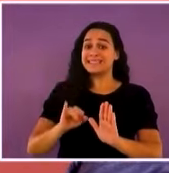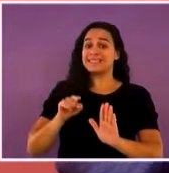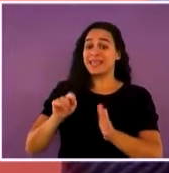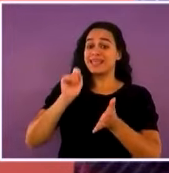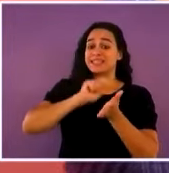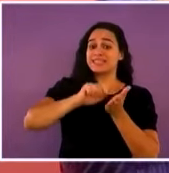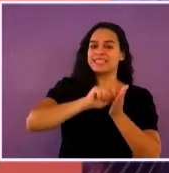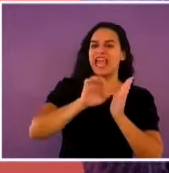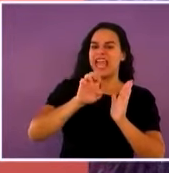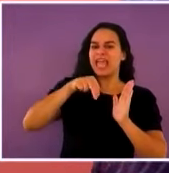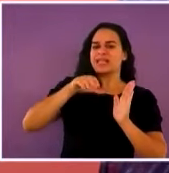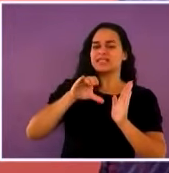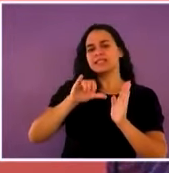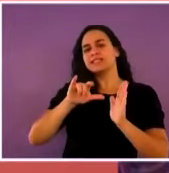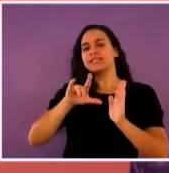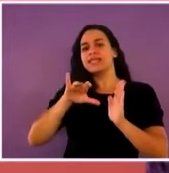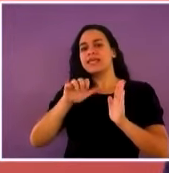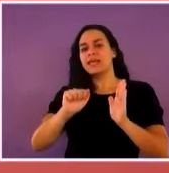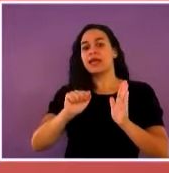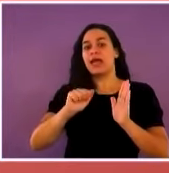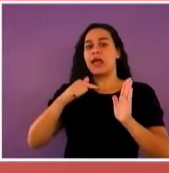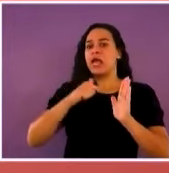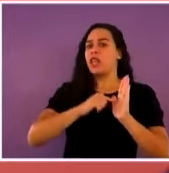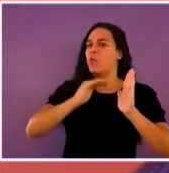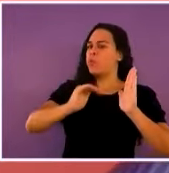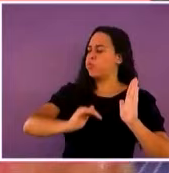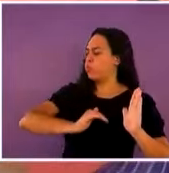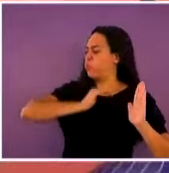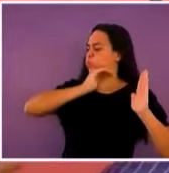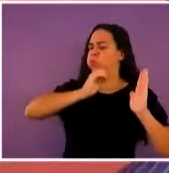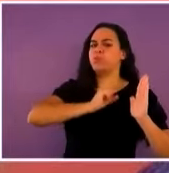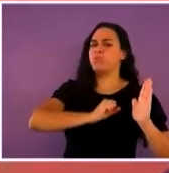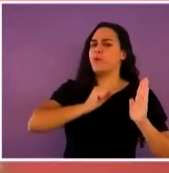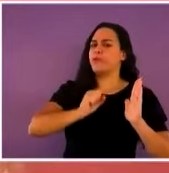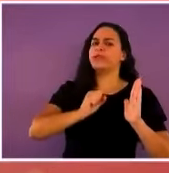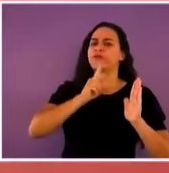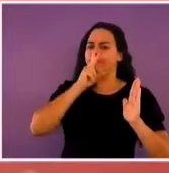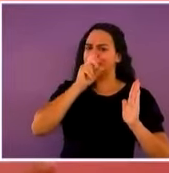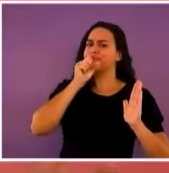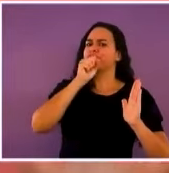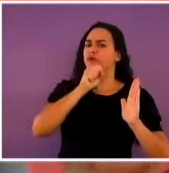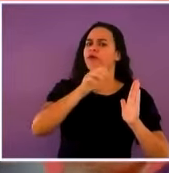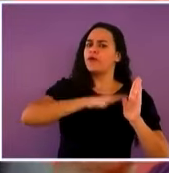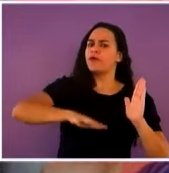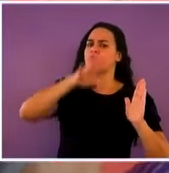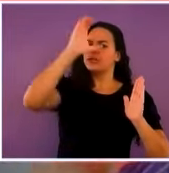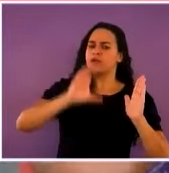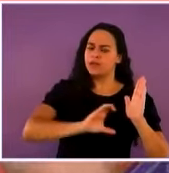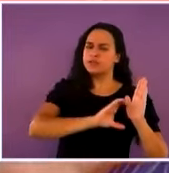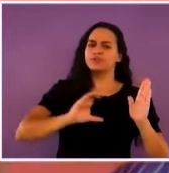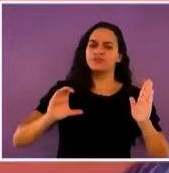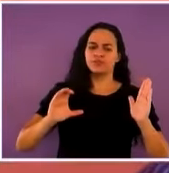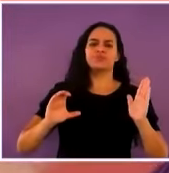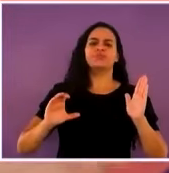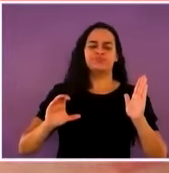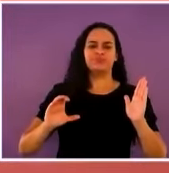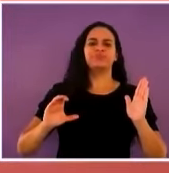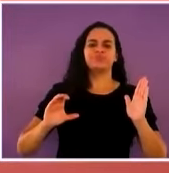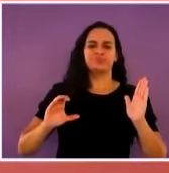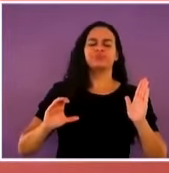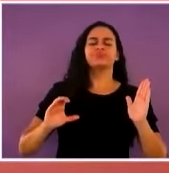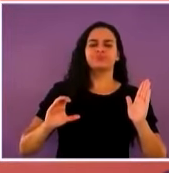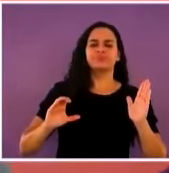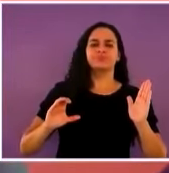encíclica, isso tem o mais elevado nível de autoridade. And very interestingly, the title says it